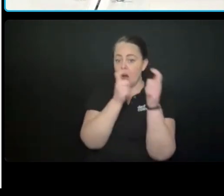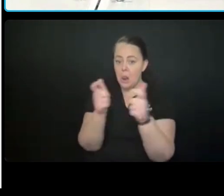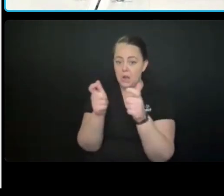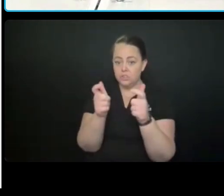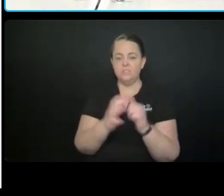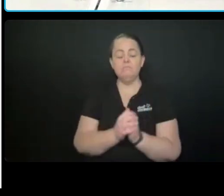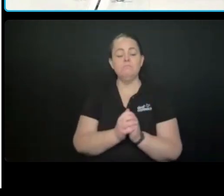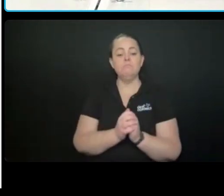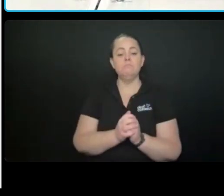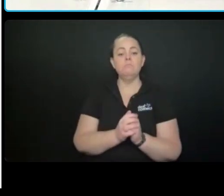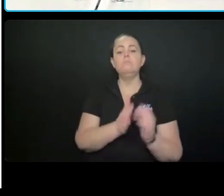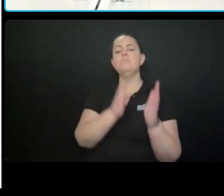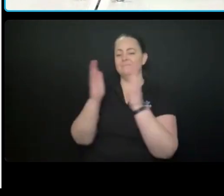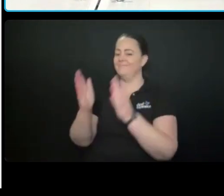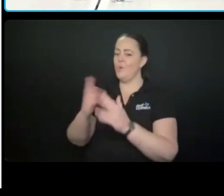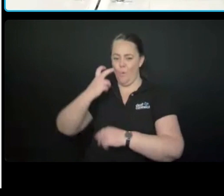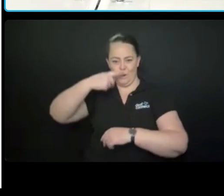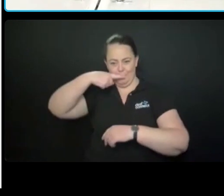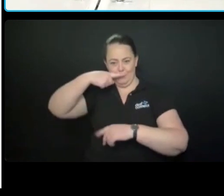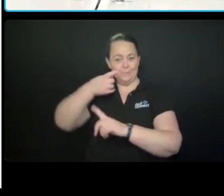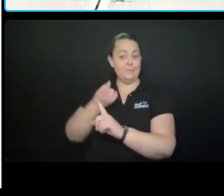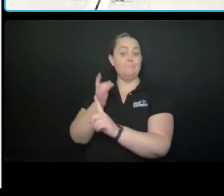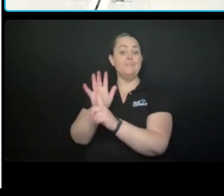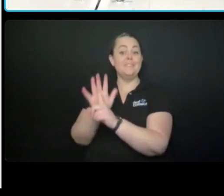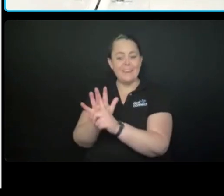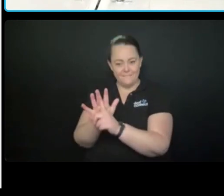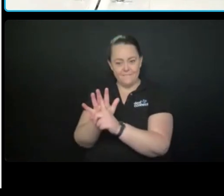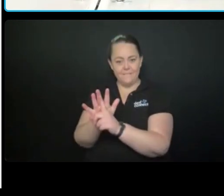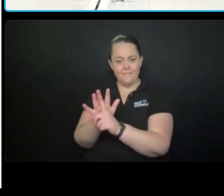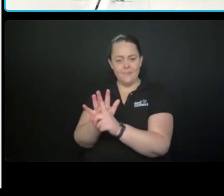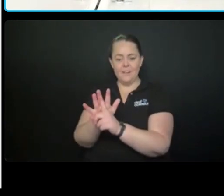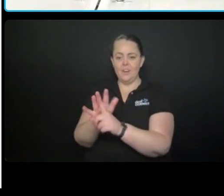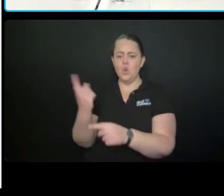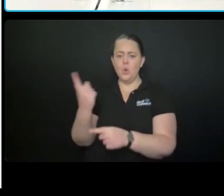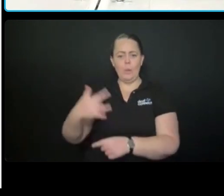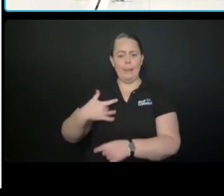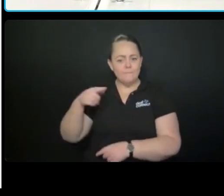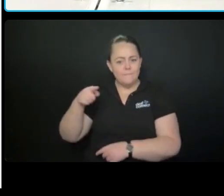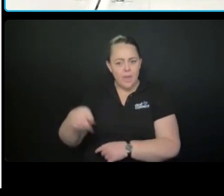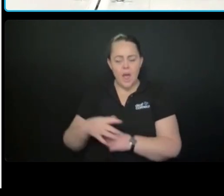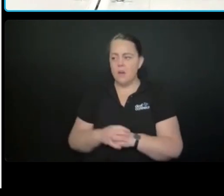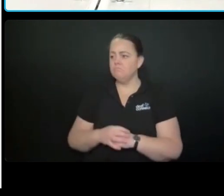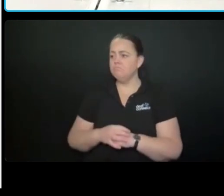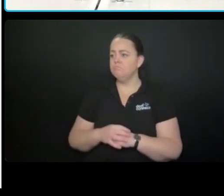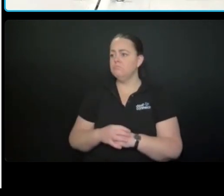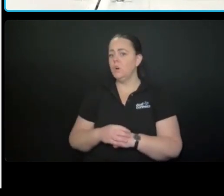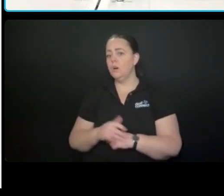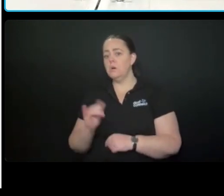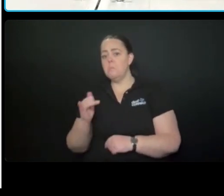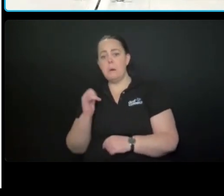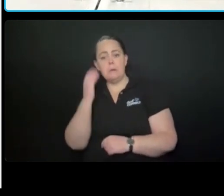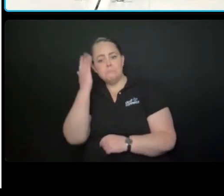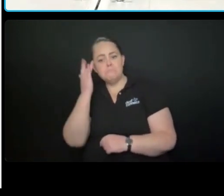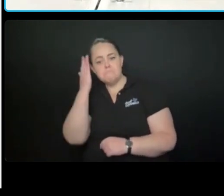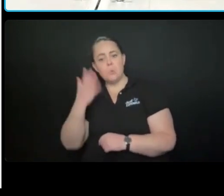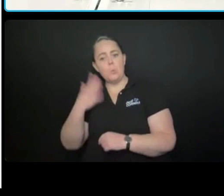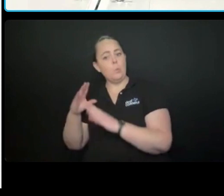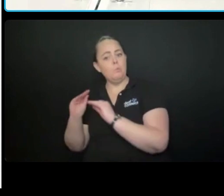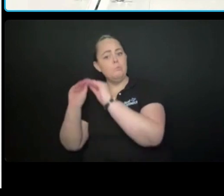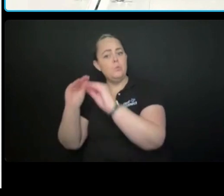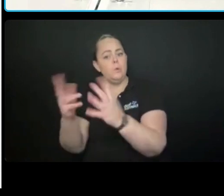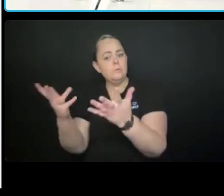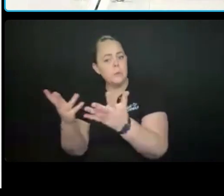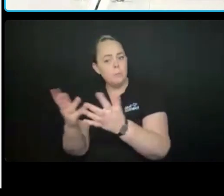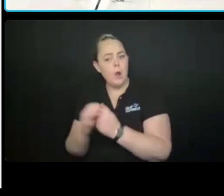in Australia, their families, their representatives with more information about the quality of aged care services when making choices about their